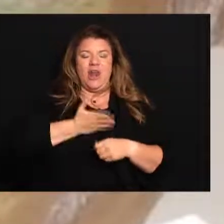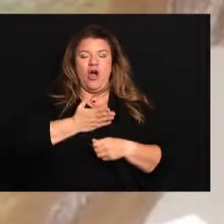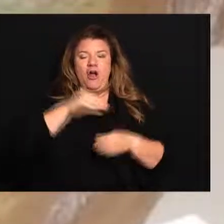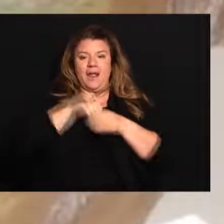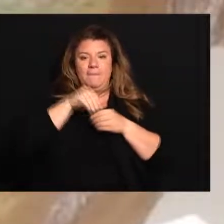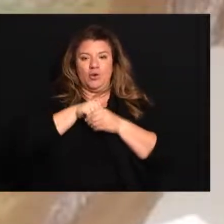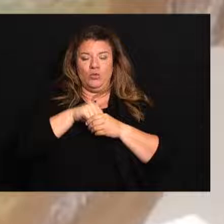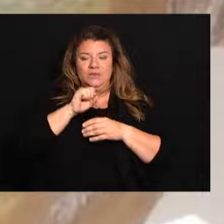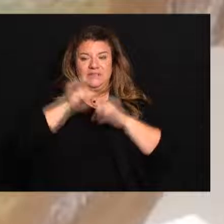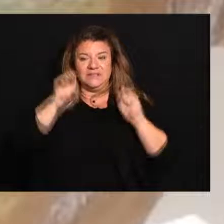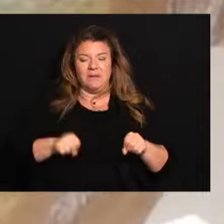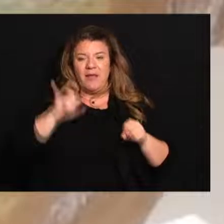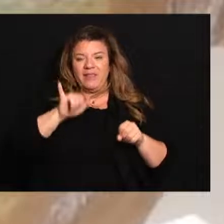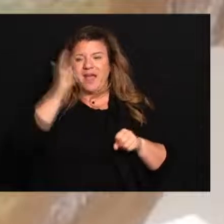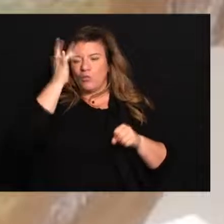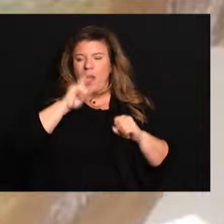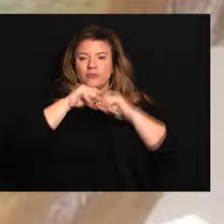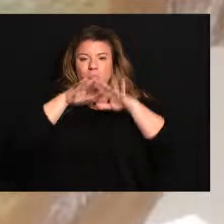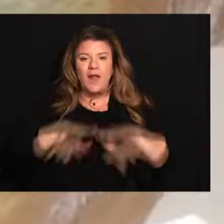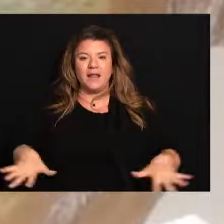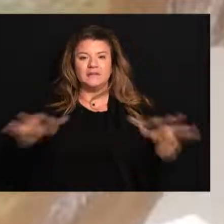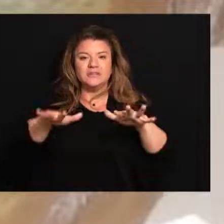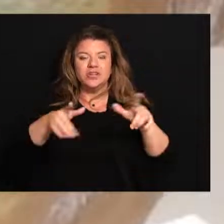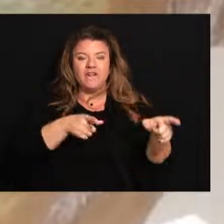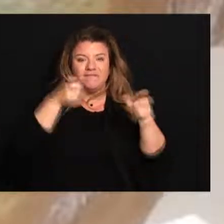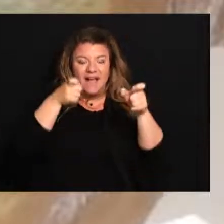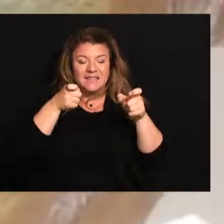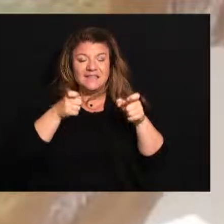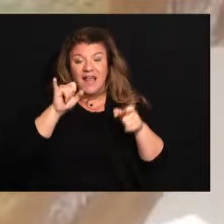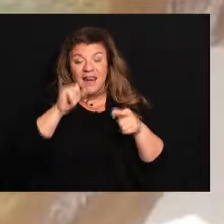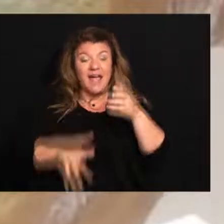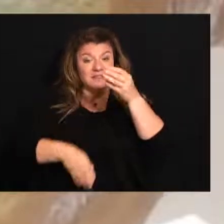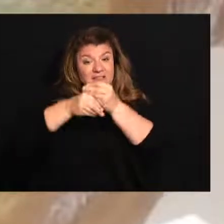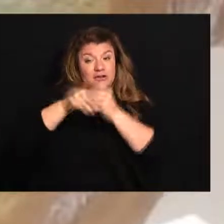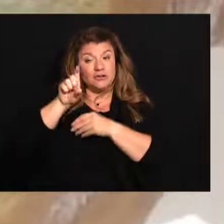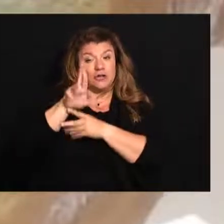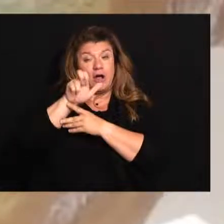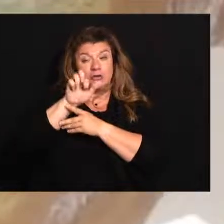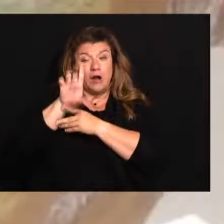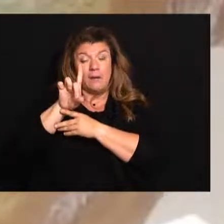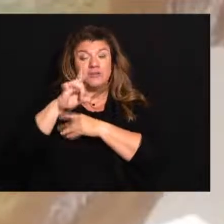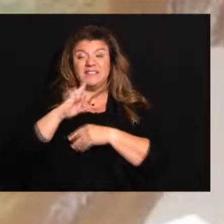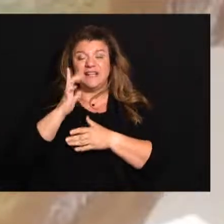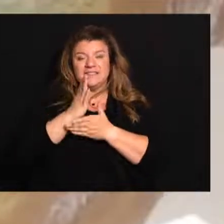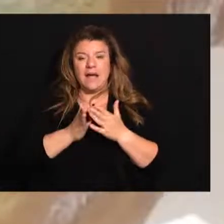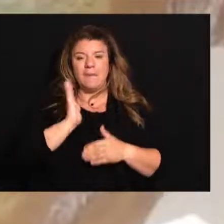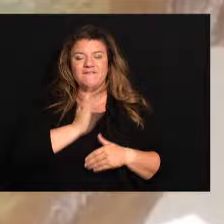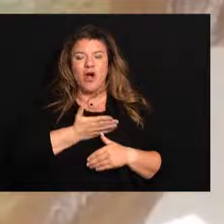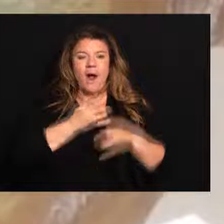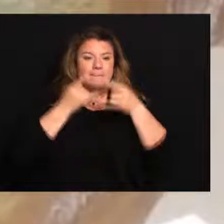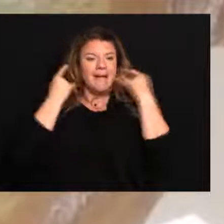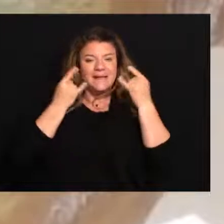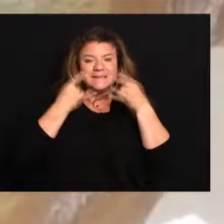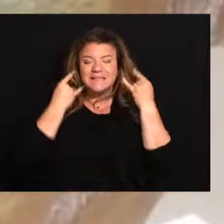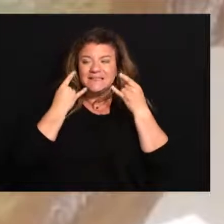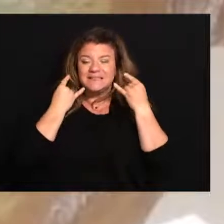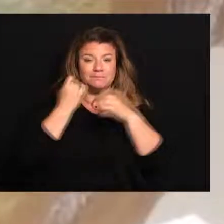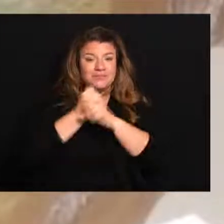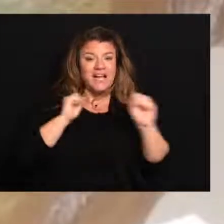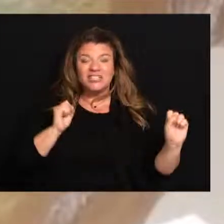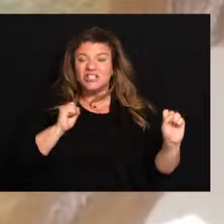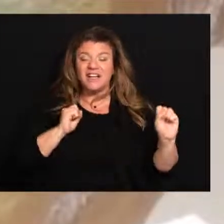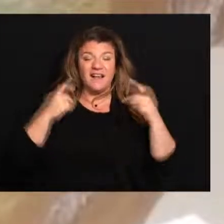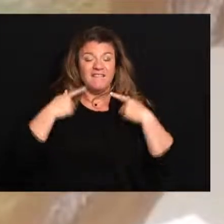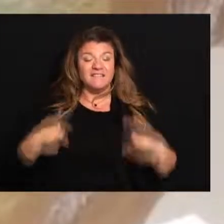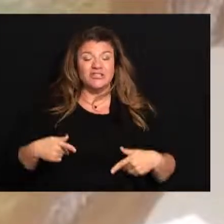why they're spreading so rapidly. And in addition, as Dr. Amjad said, some of our mitigation measures, our masking, physical distancing,